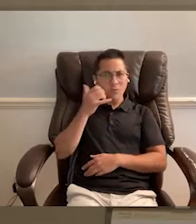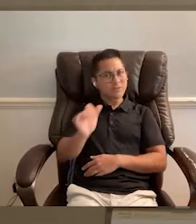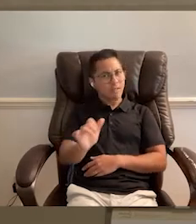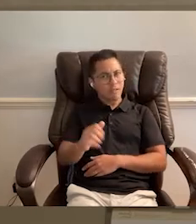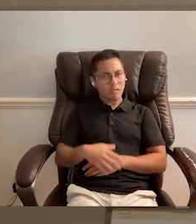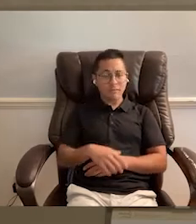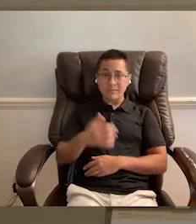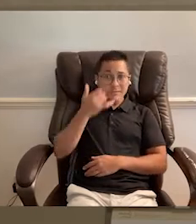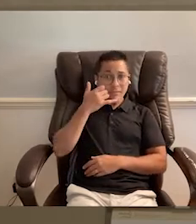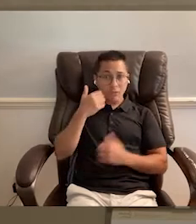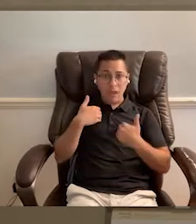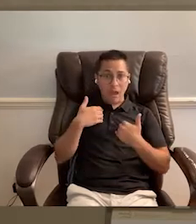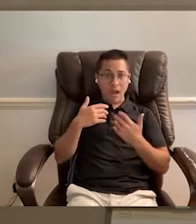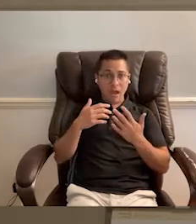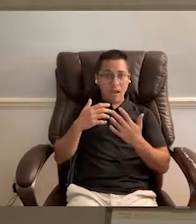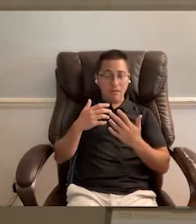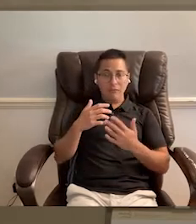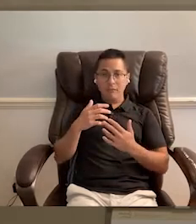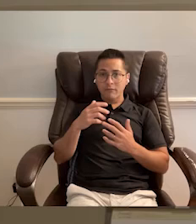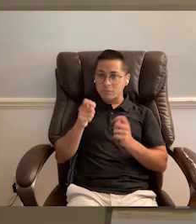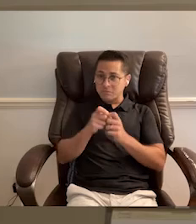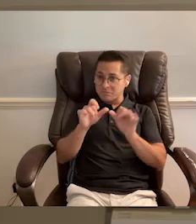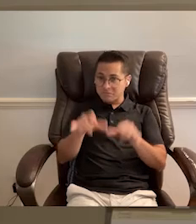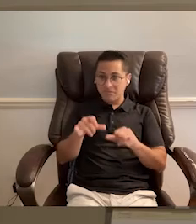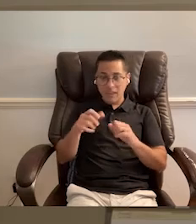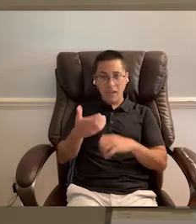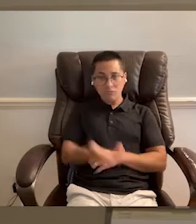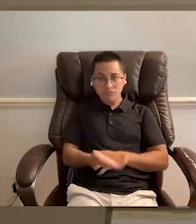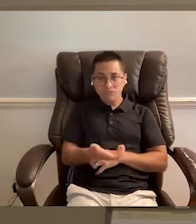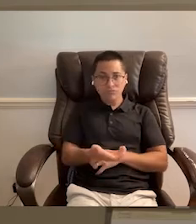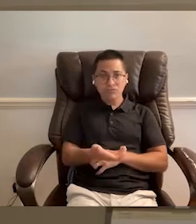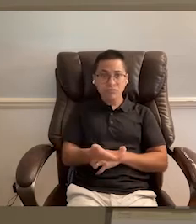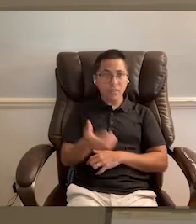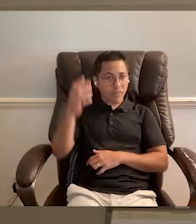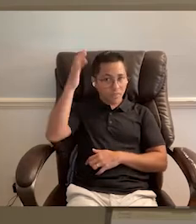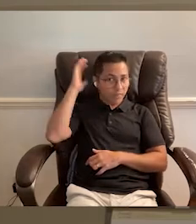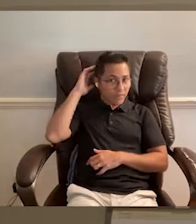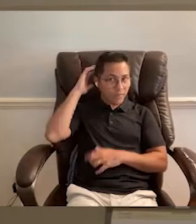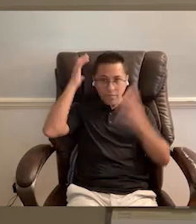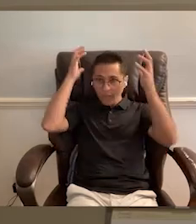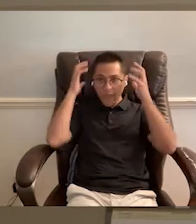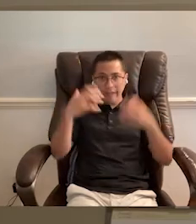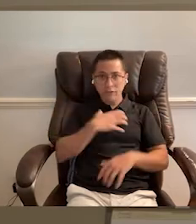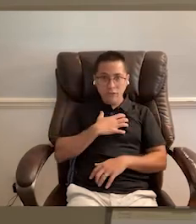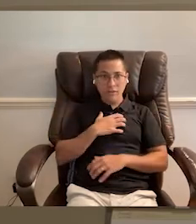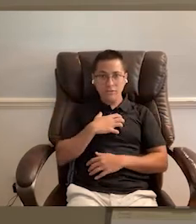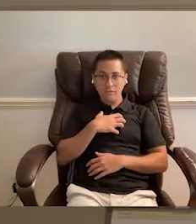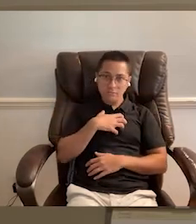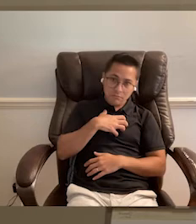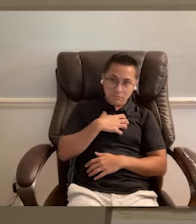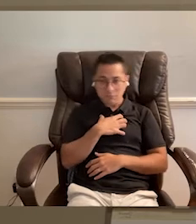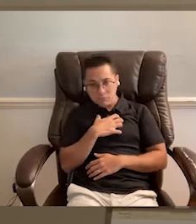here and put it in your arm. And then later on, we found out that's also useful for amputees. If you have some kind of residual limb